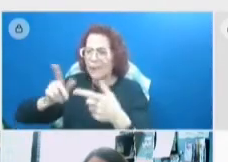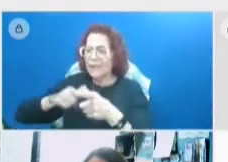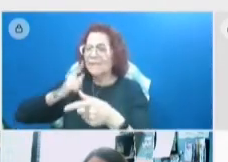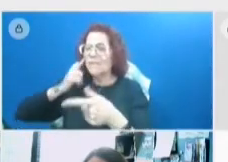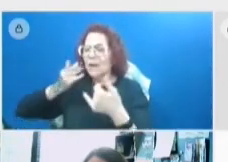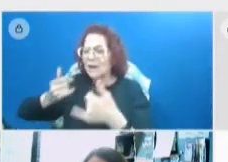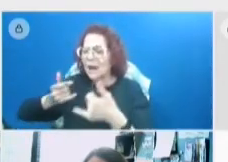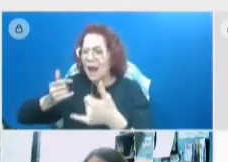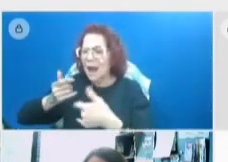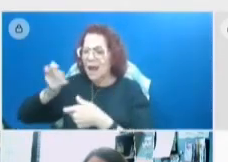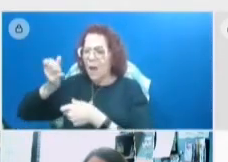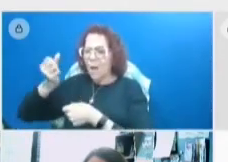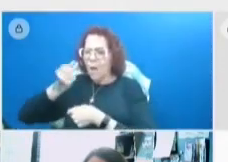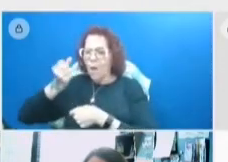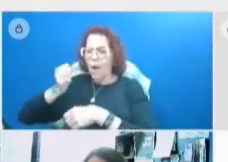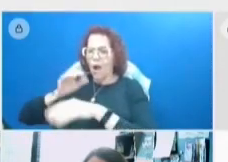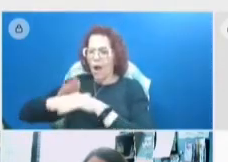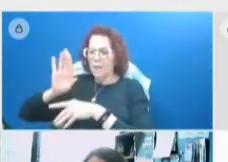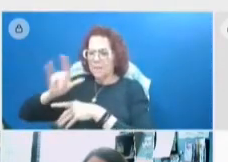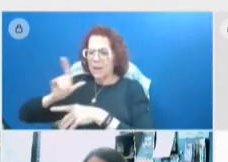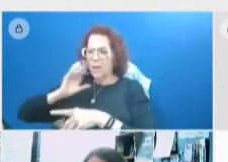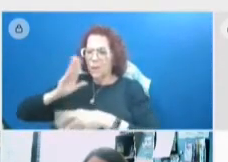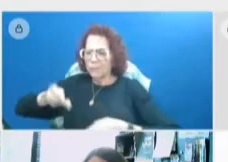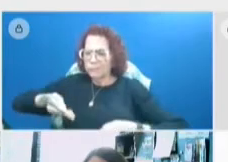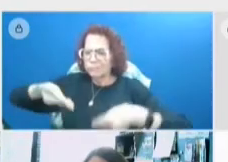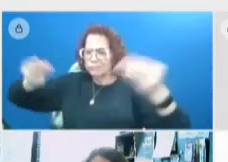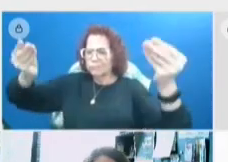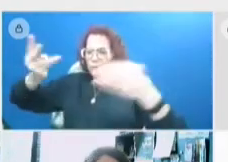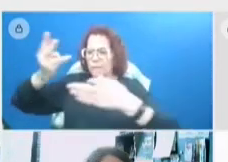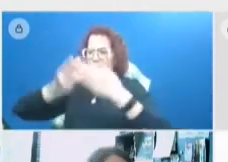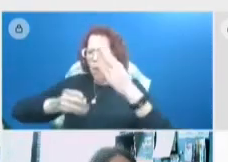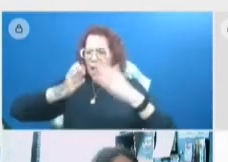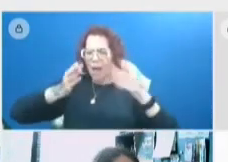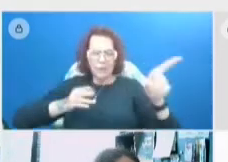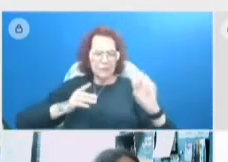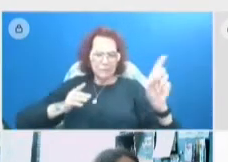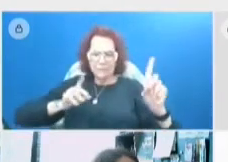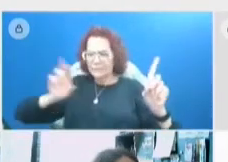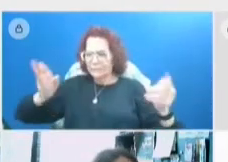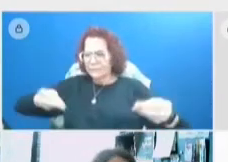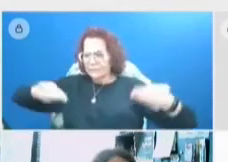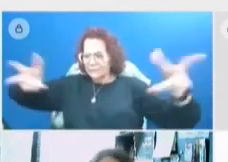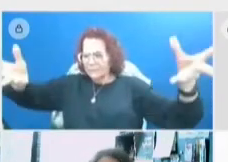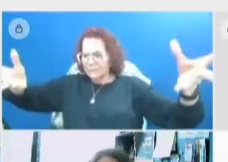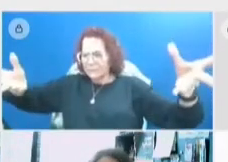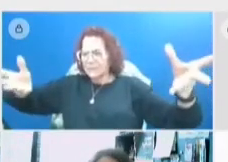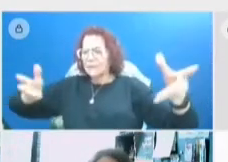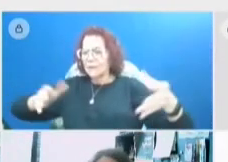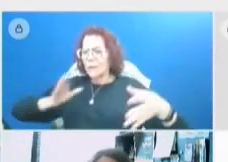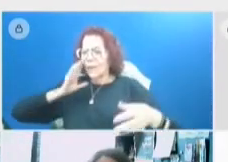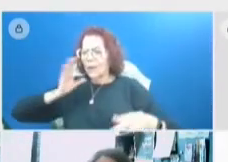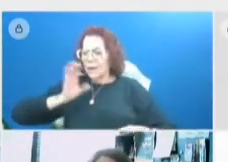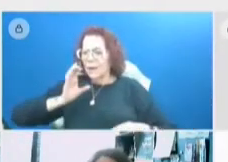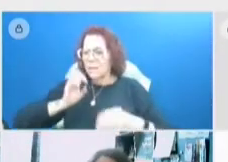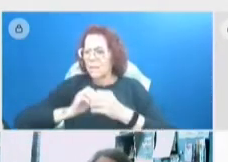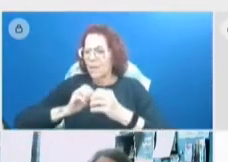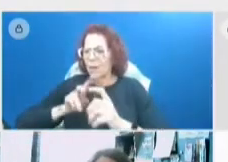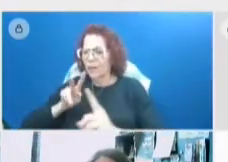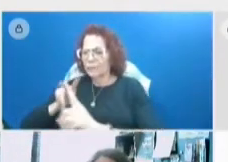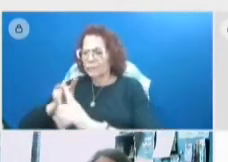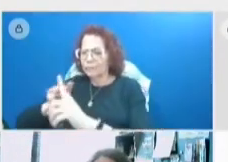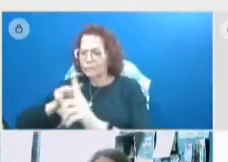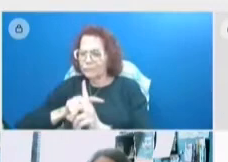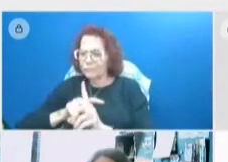in both houses. So I'll get you the number, and at this point, you should probably monitor that bill.